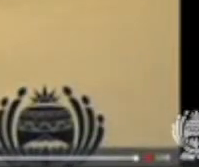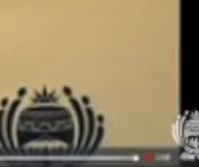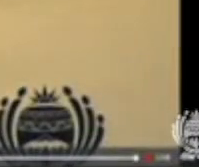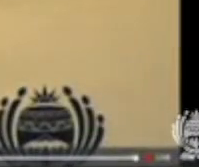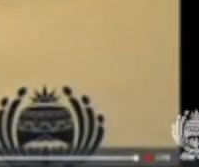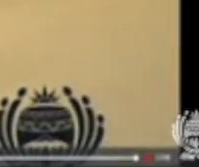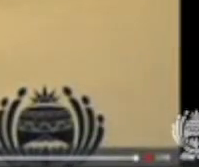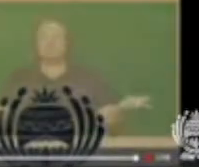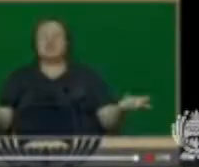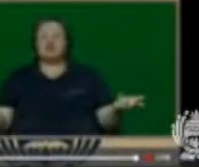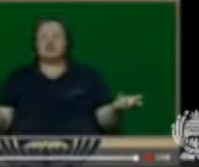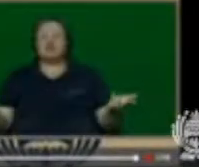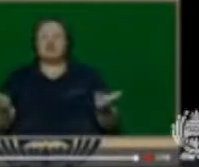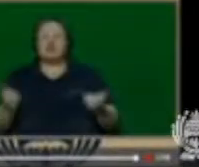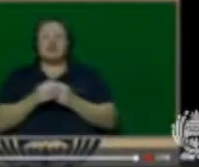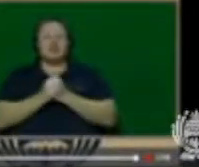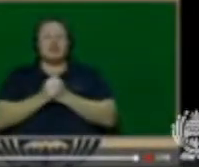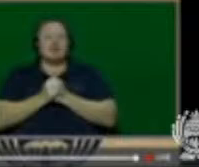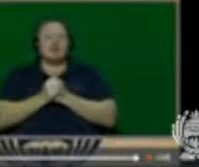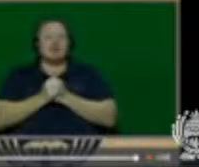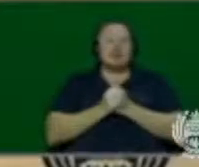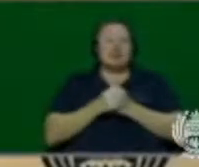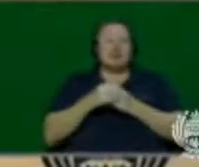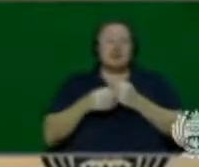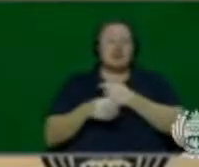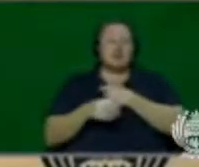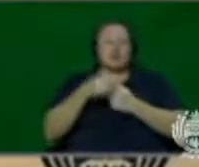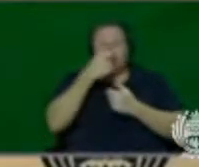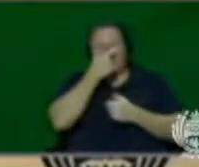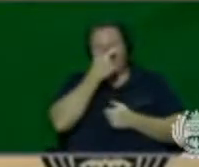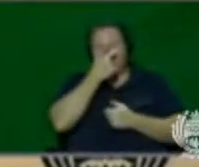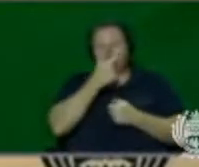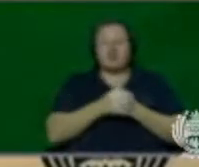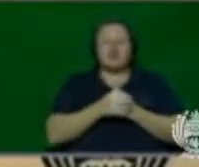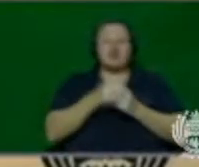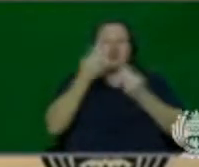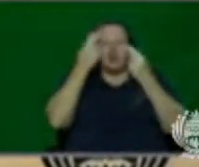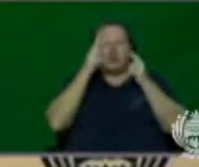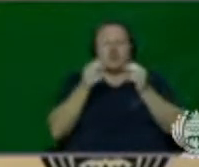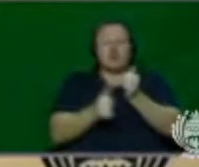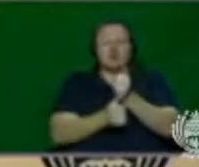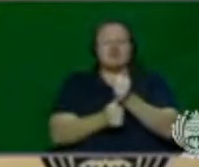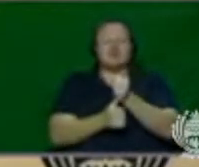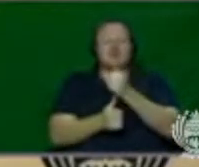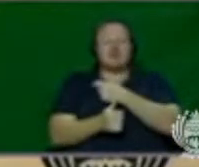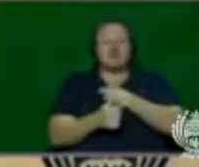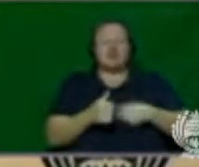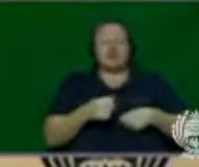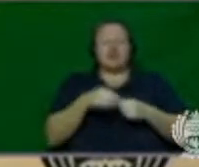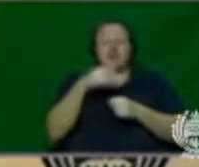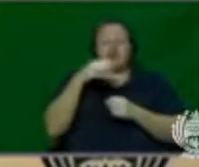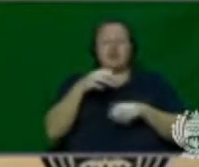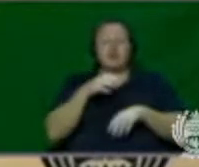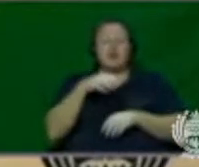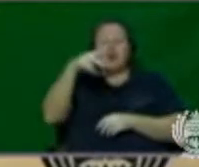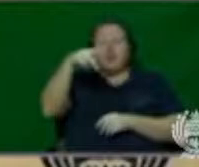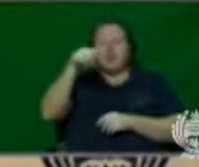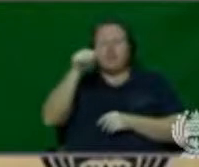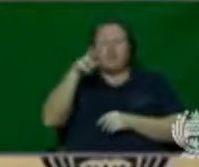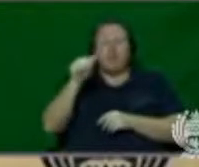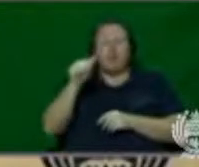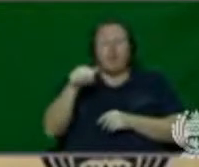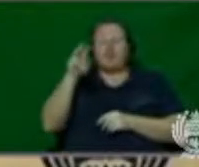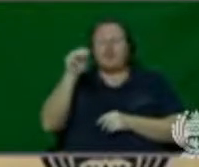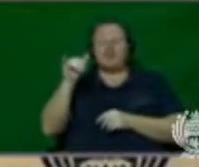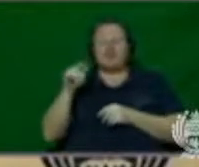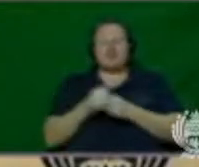Africa, Cyril Ramaphosa, Honorable Deputy President Paul Mashatile, Cabinet colleagues,